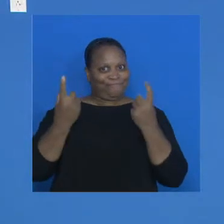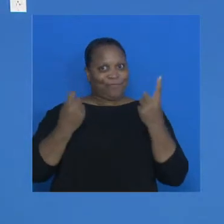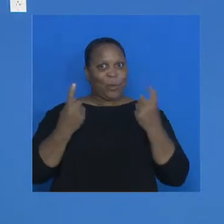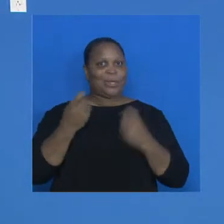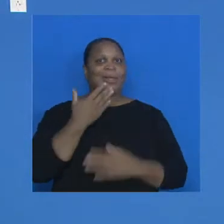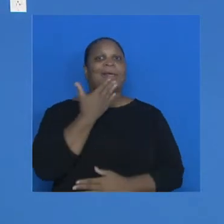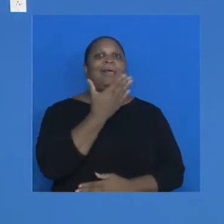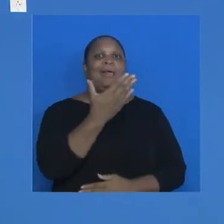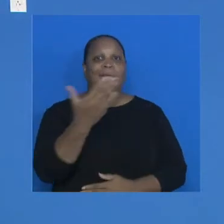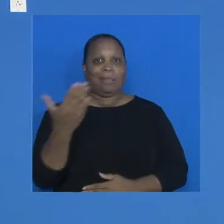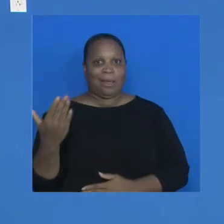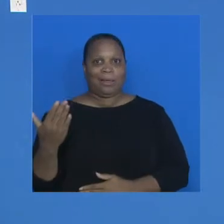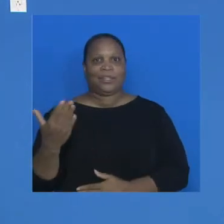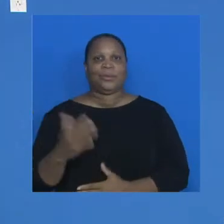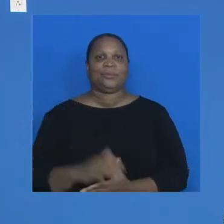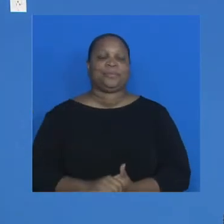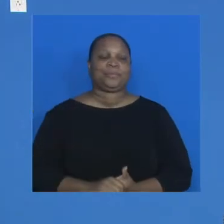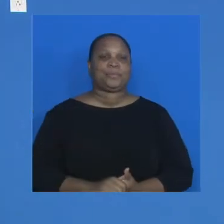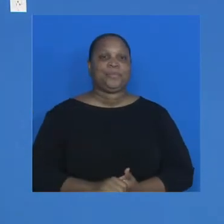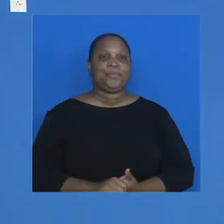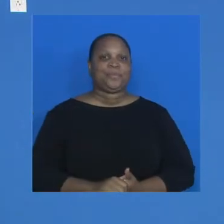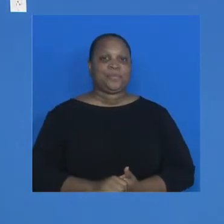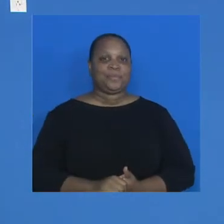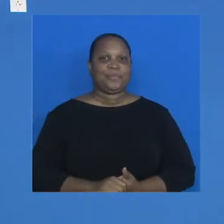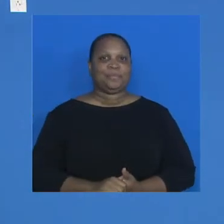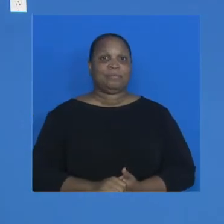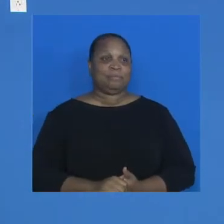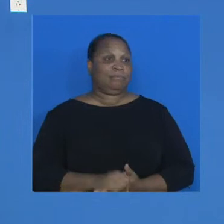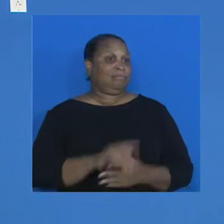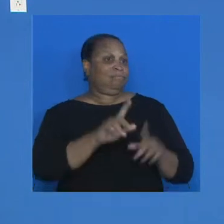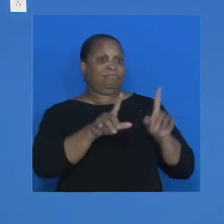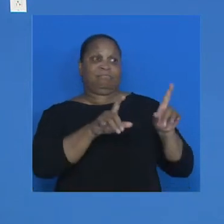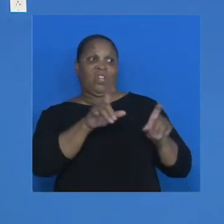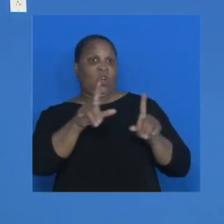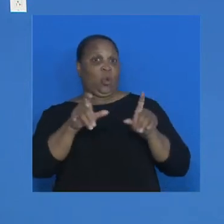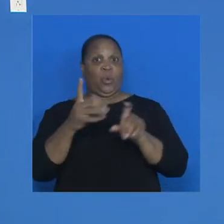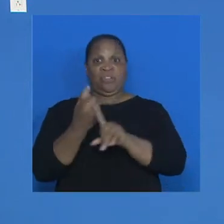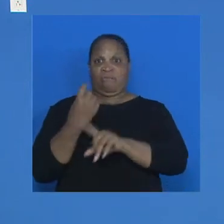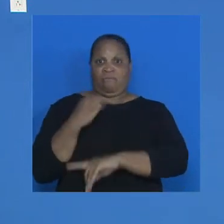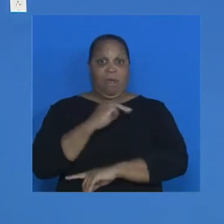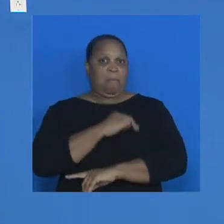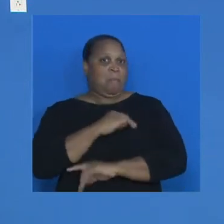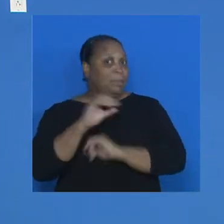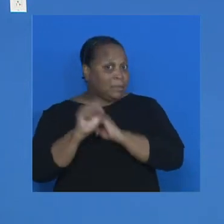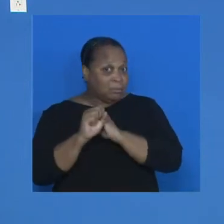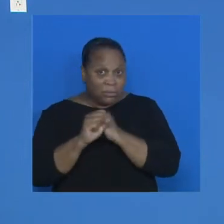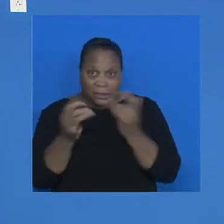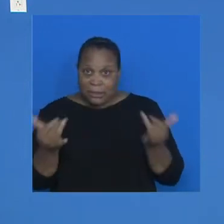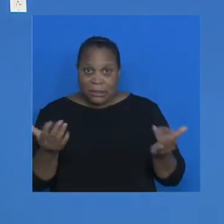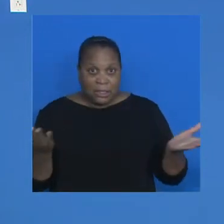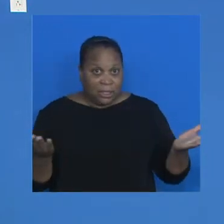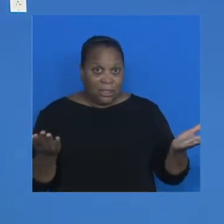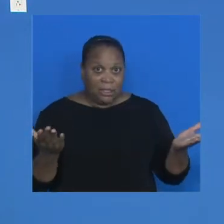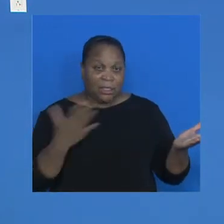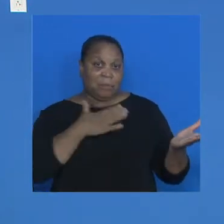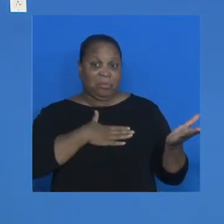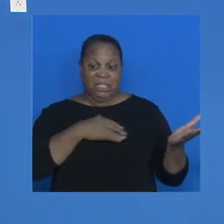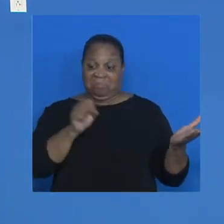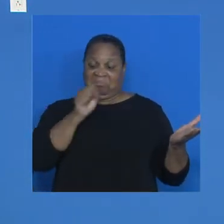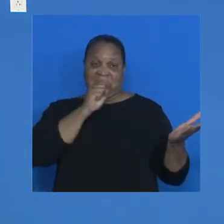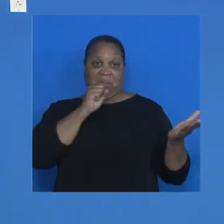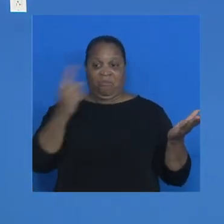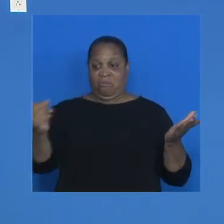Thank you. Thank you, Minister. If you have any questions from members of our media here today, would you please come to the